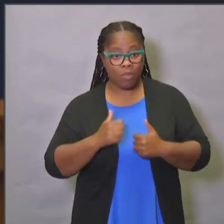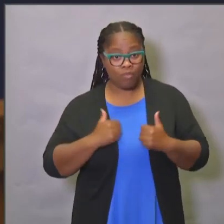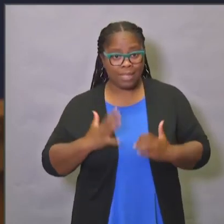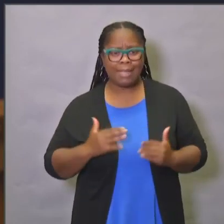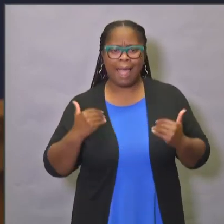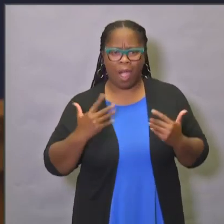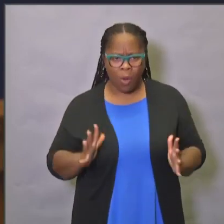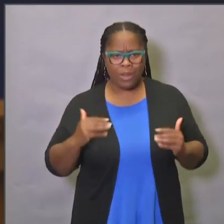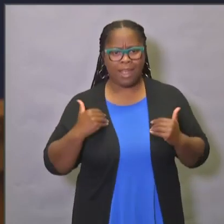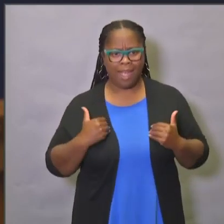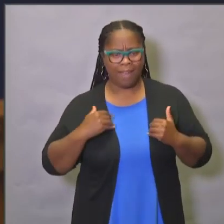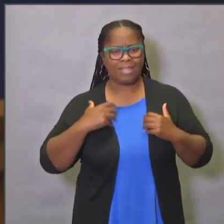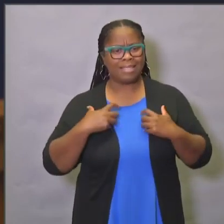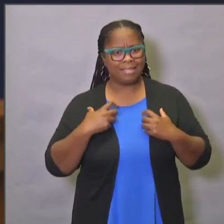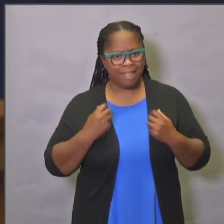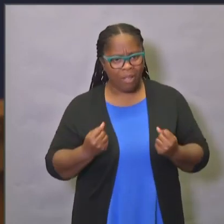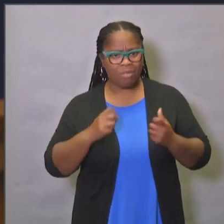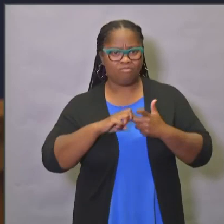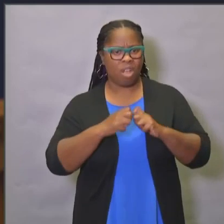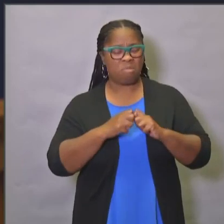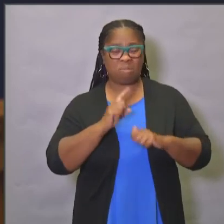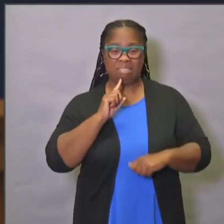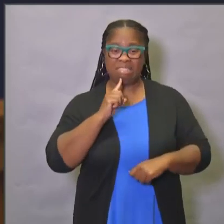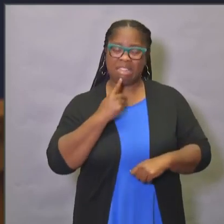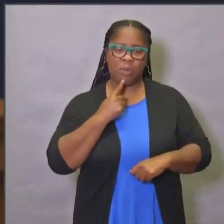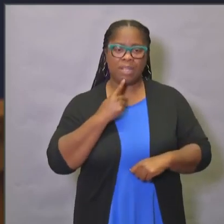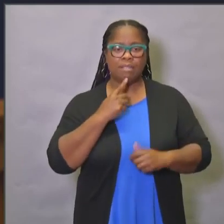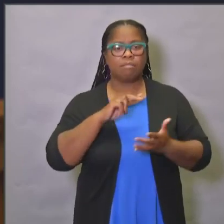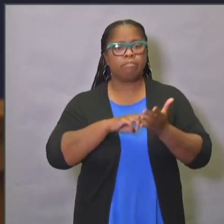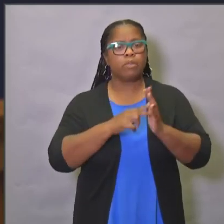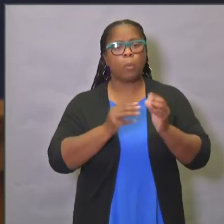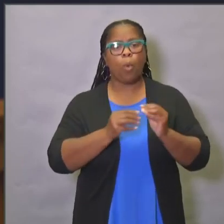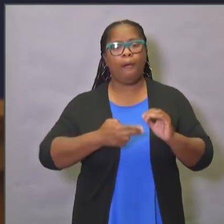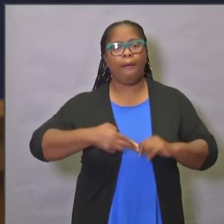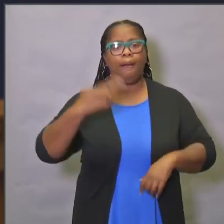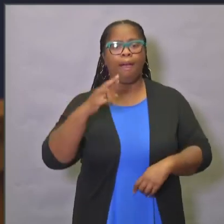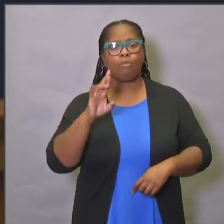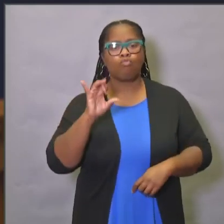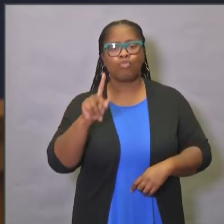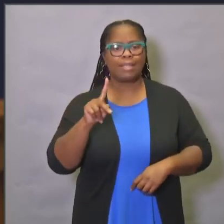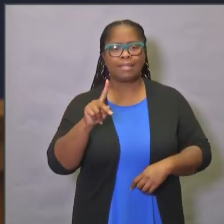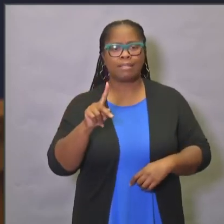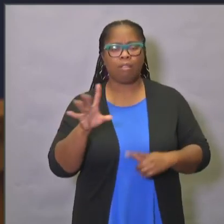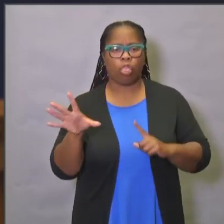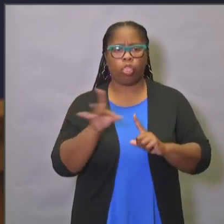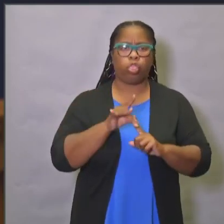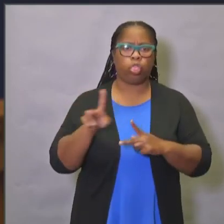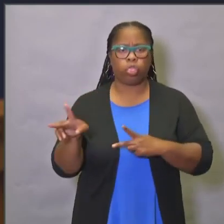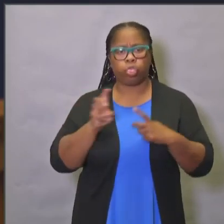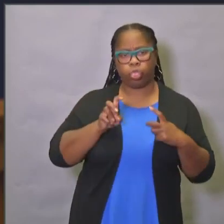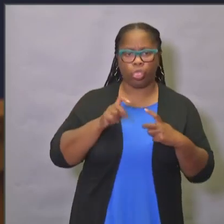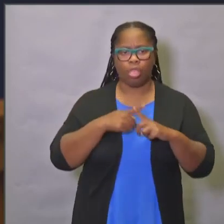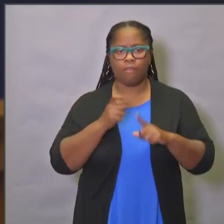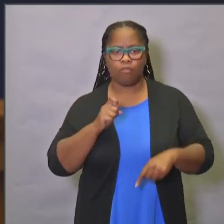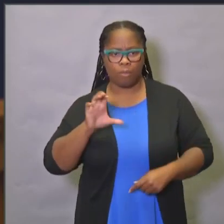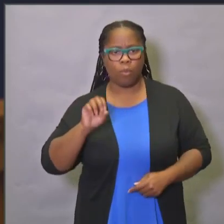them at risk of illness for COVID-19. We do have some information to share